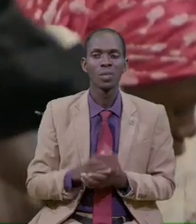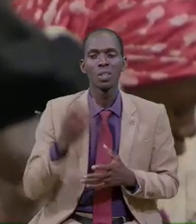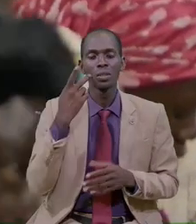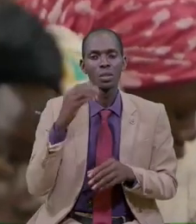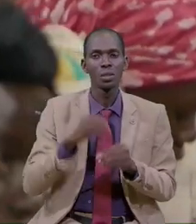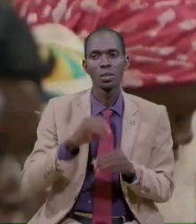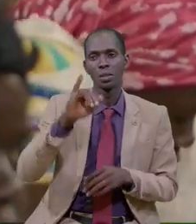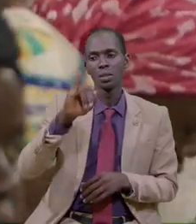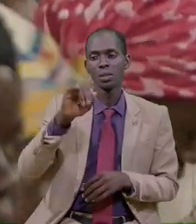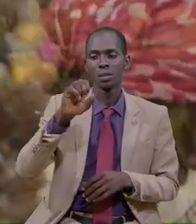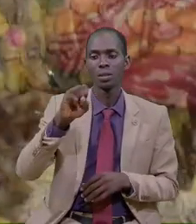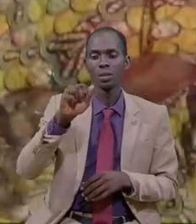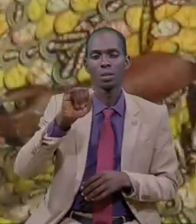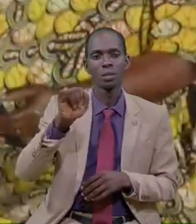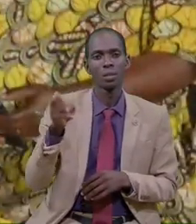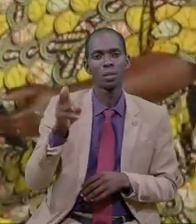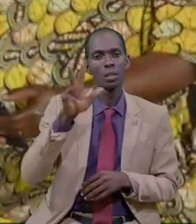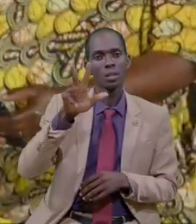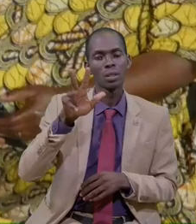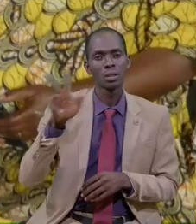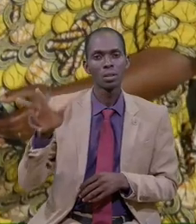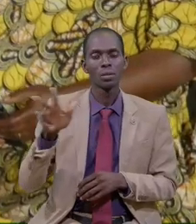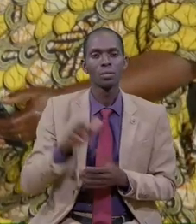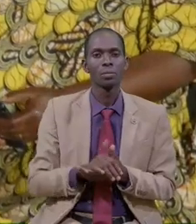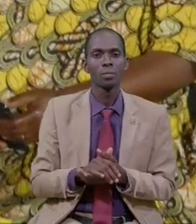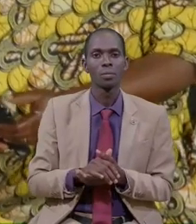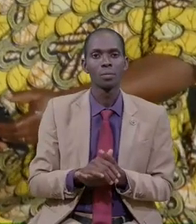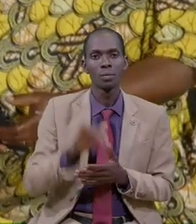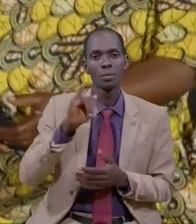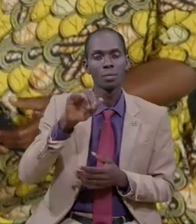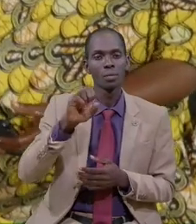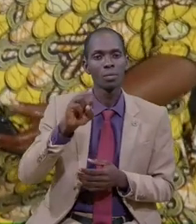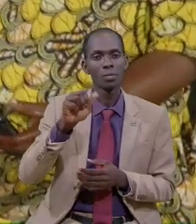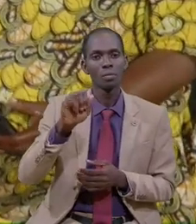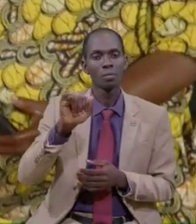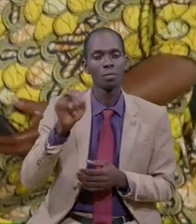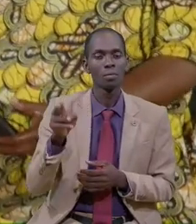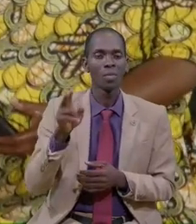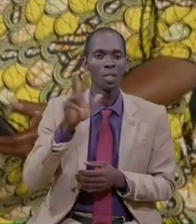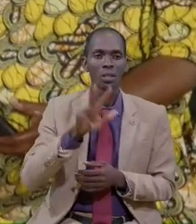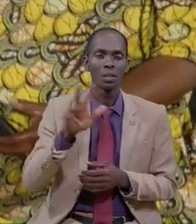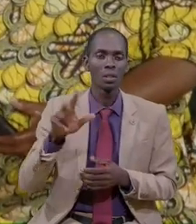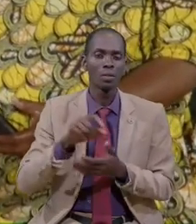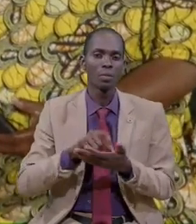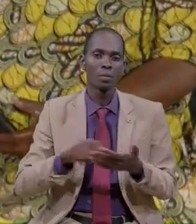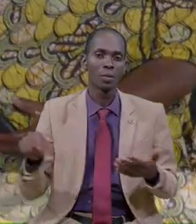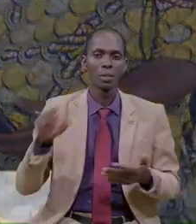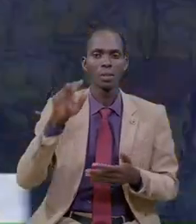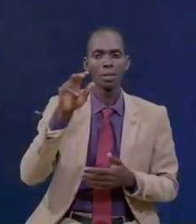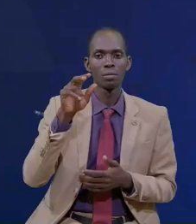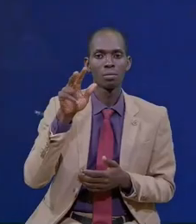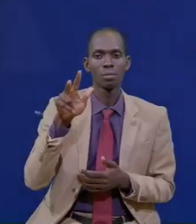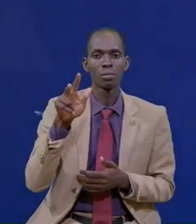Chapter 33. Esaïe 33. I'm reading from verse 24. Verset 24. Isaiah